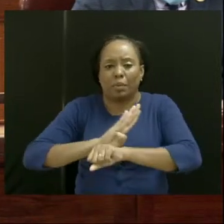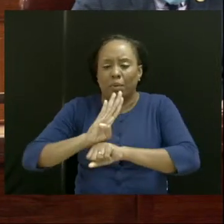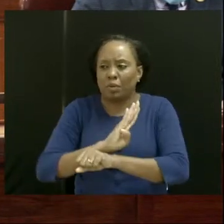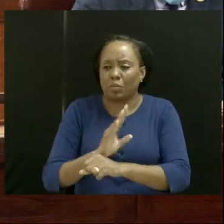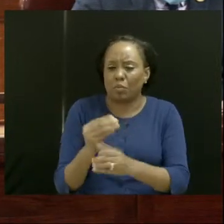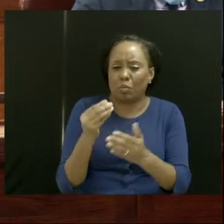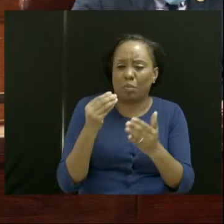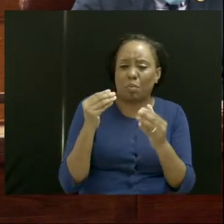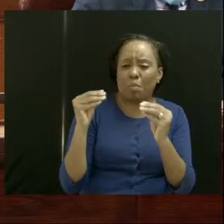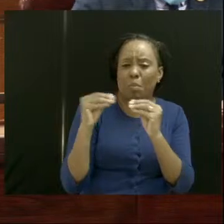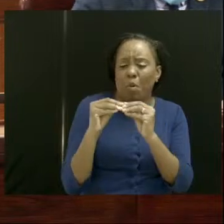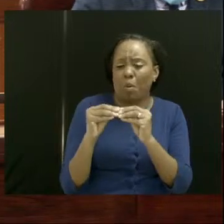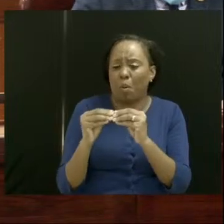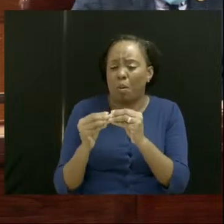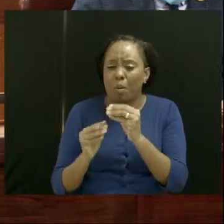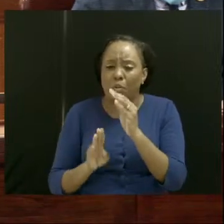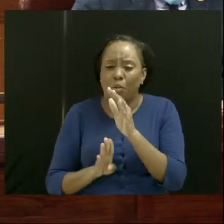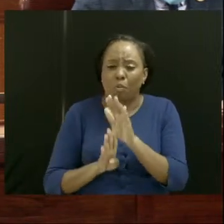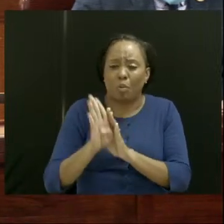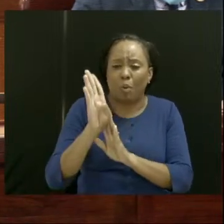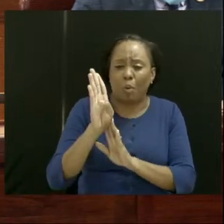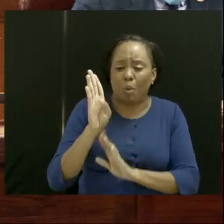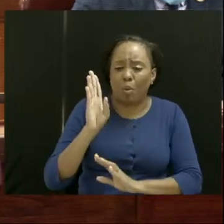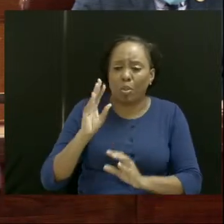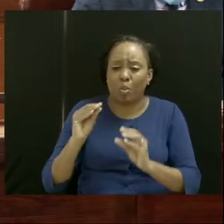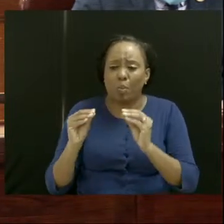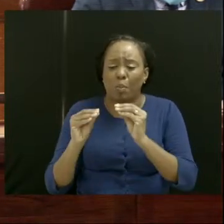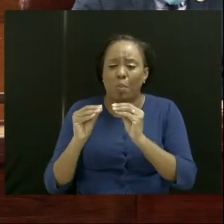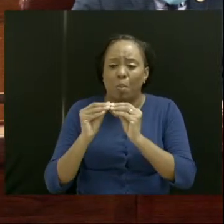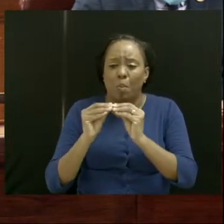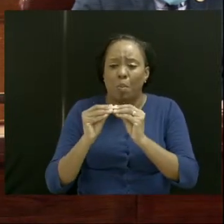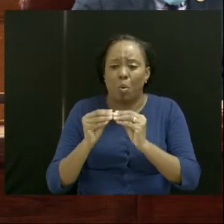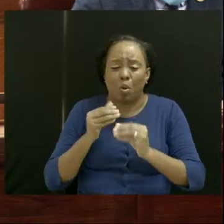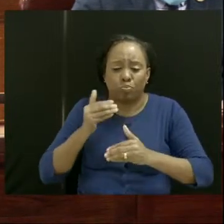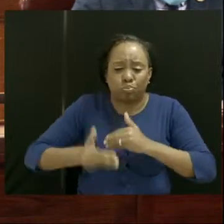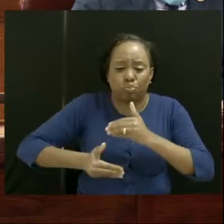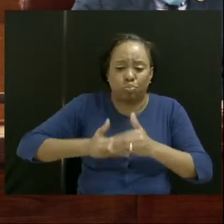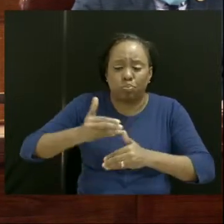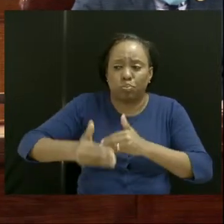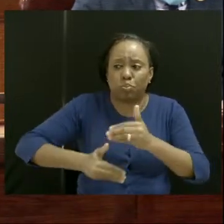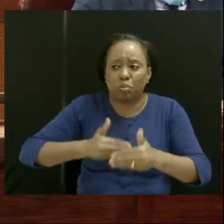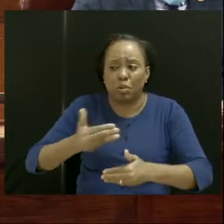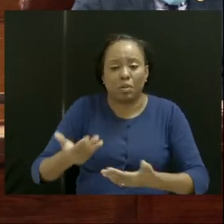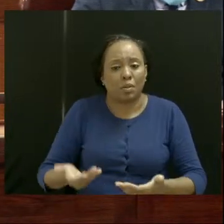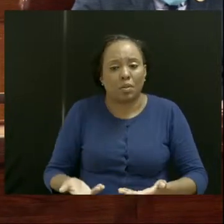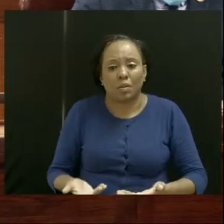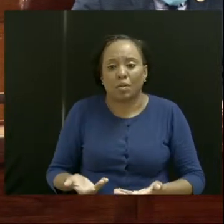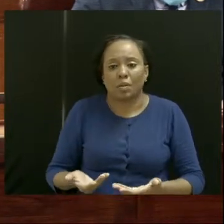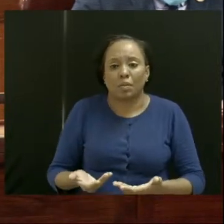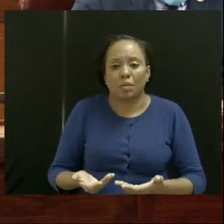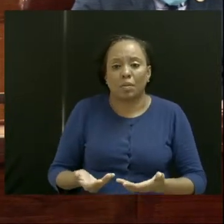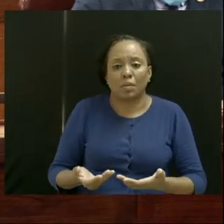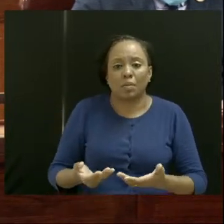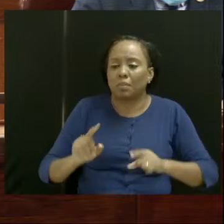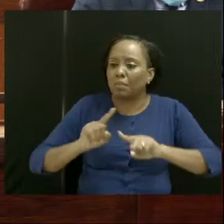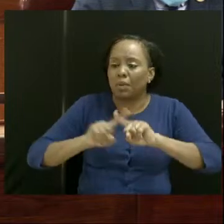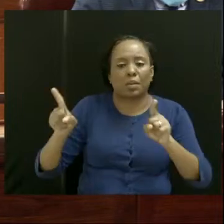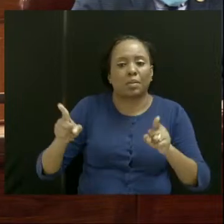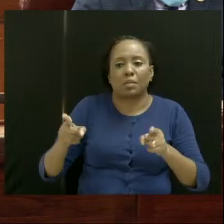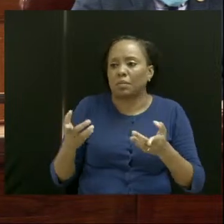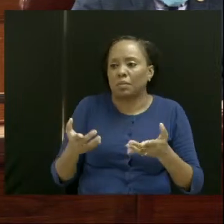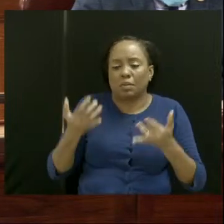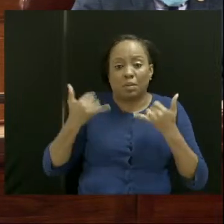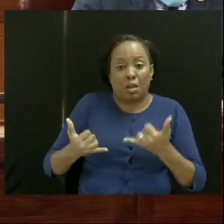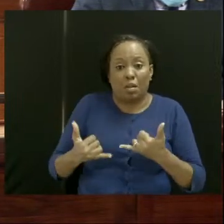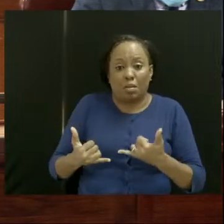Can't simply make the excuse that COVID has stopped us in our tracks. Because prior to COVID,